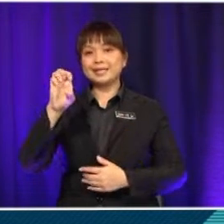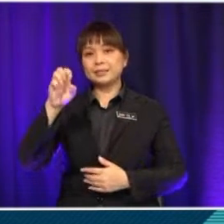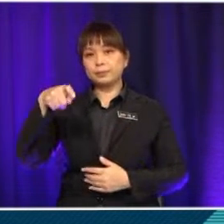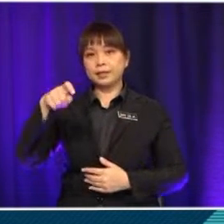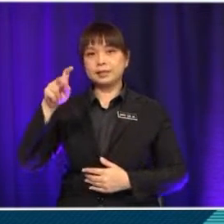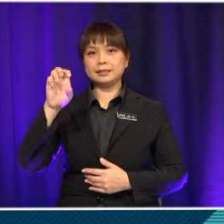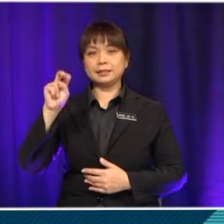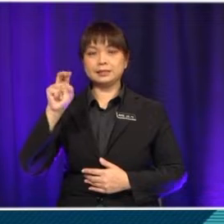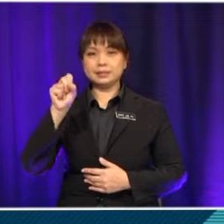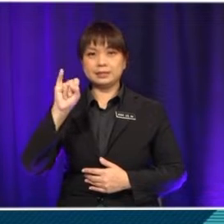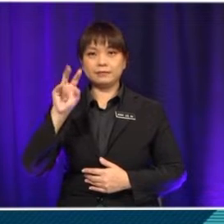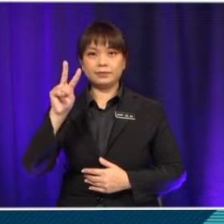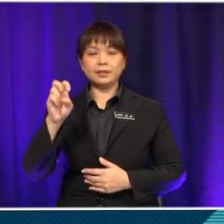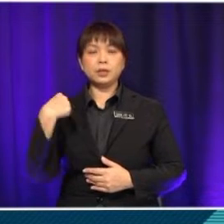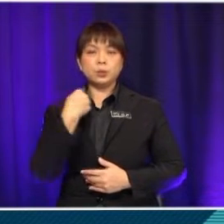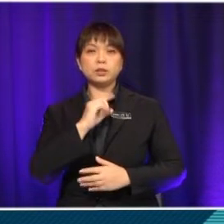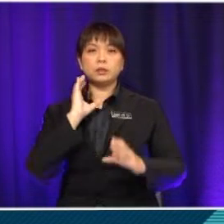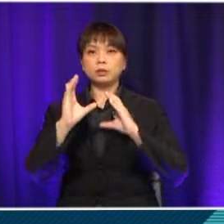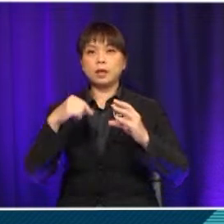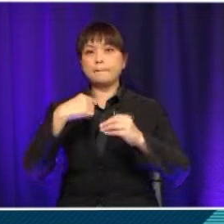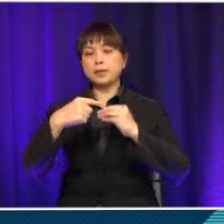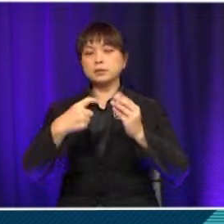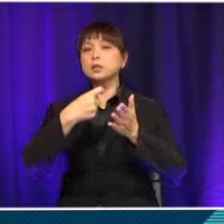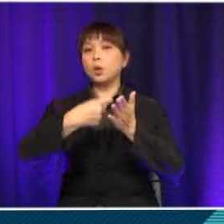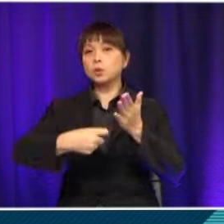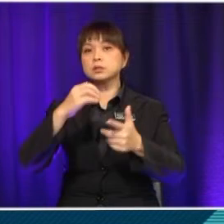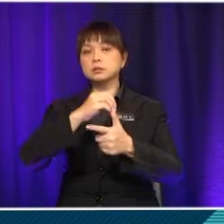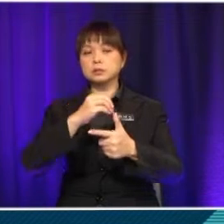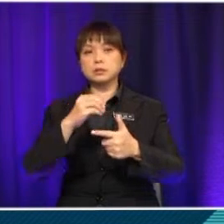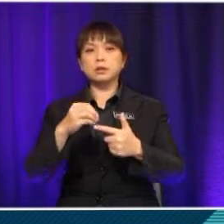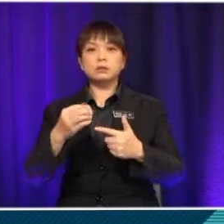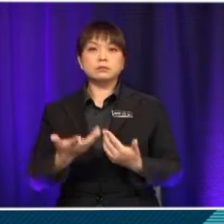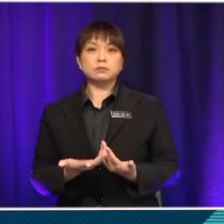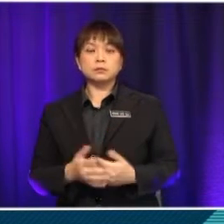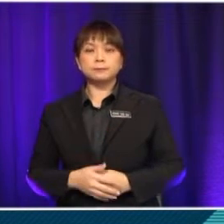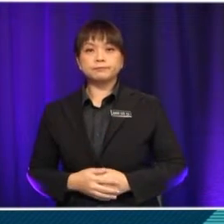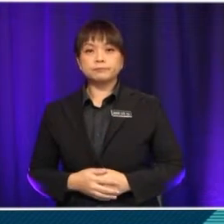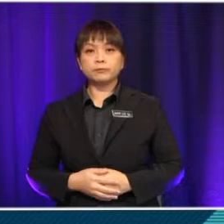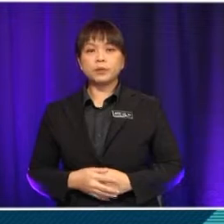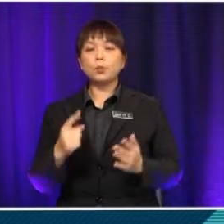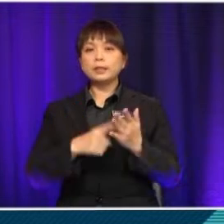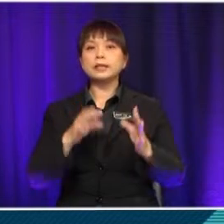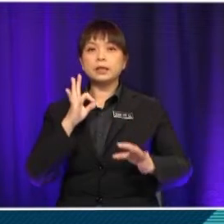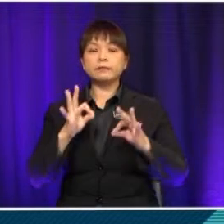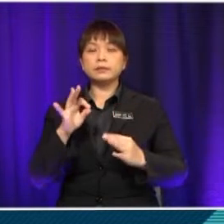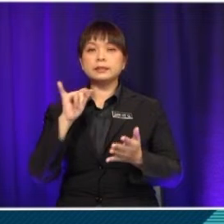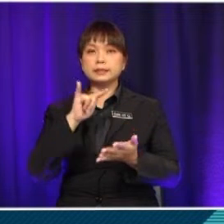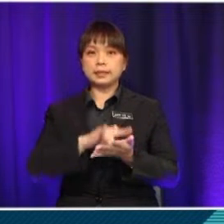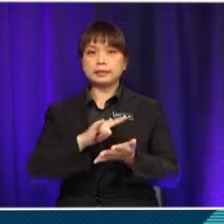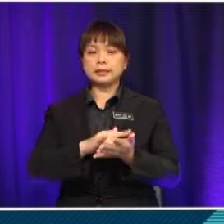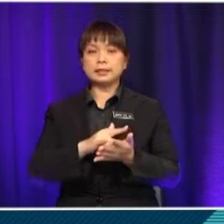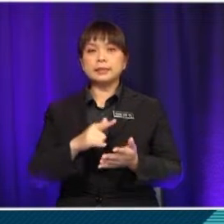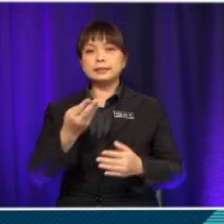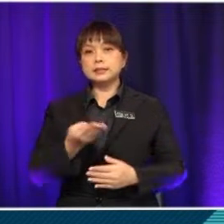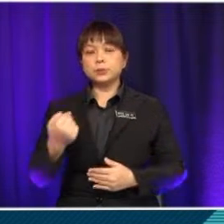right? And then when we talk about difficult to repair, so what if that things we need to fix it? Okay,